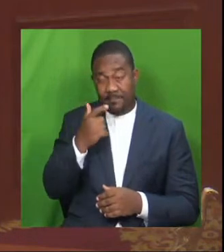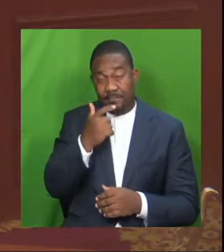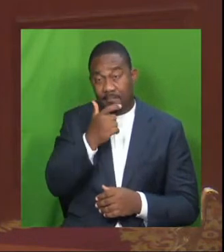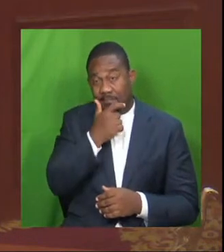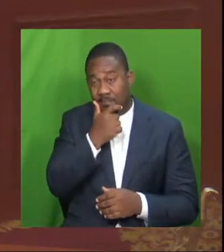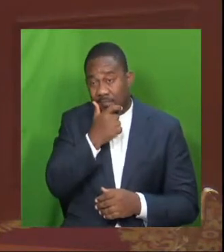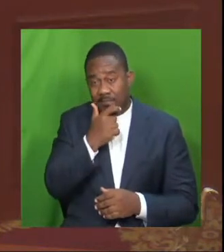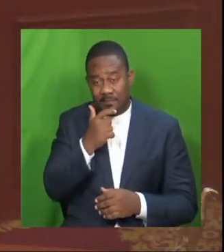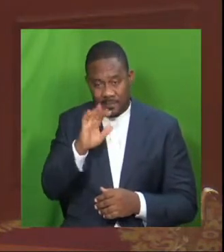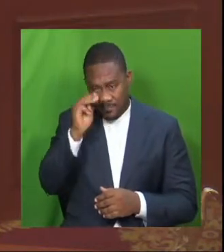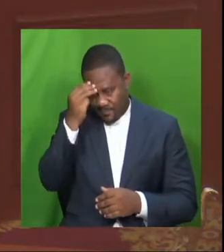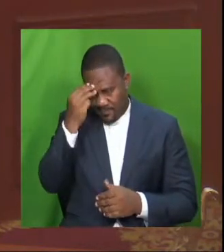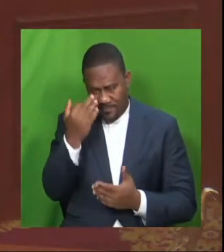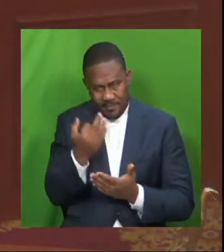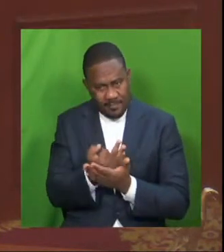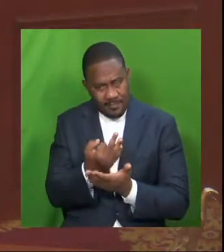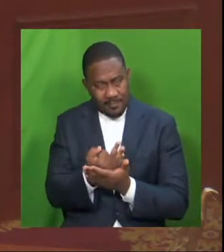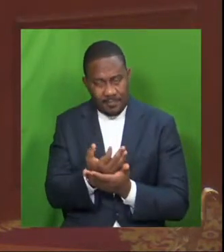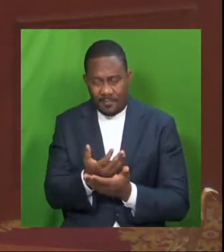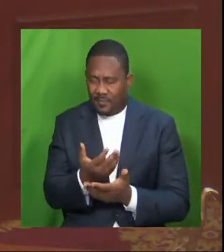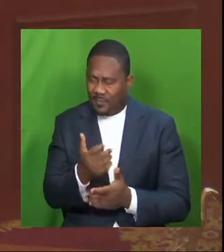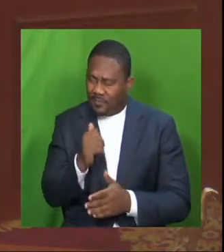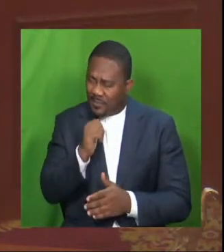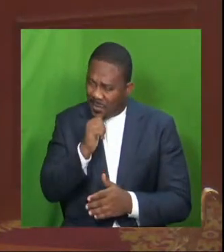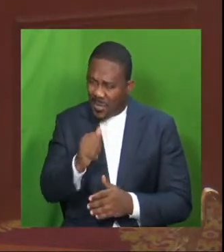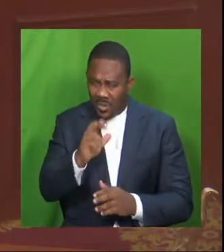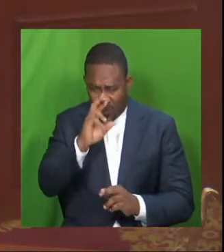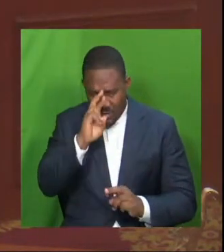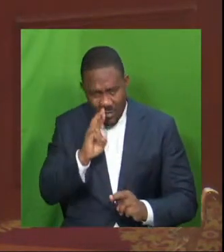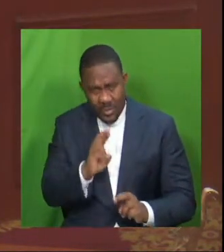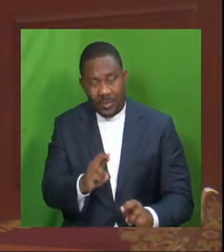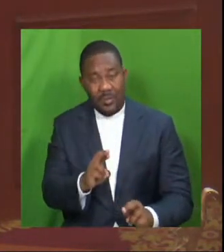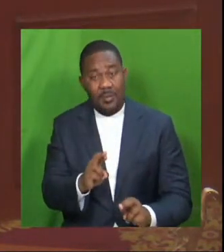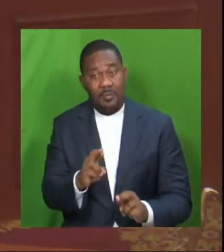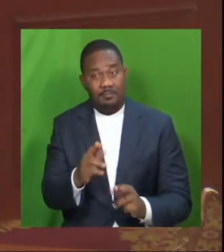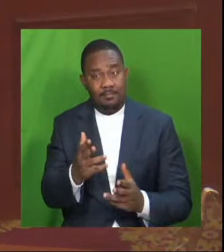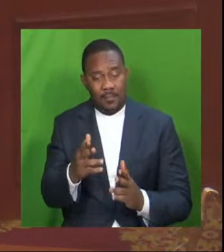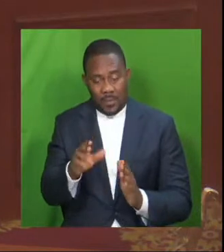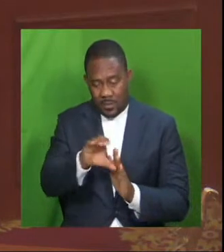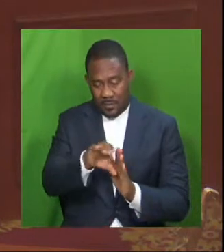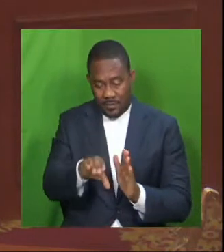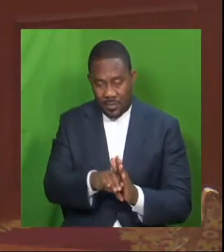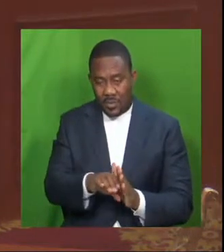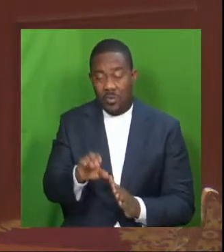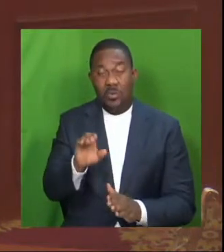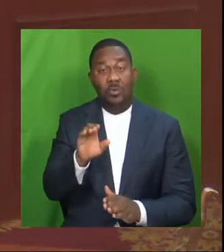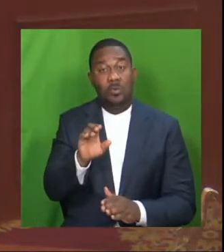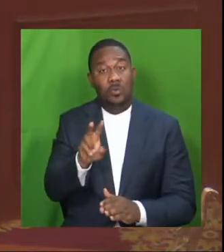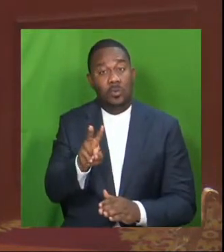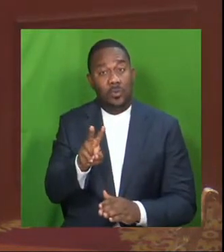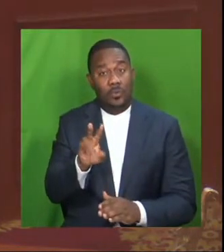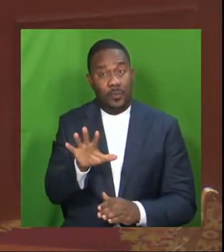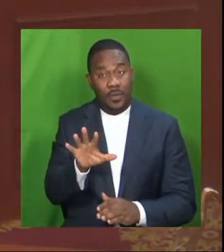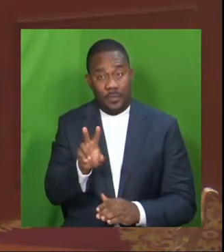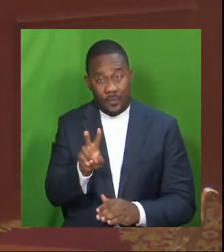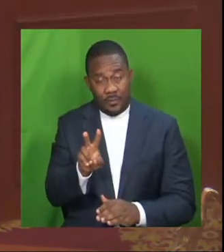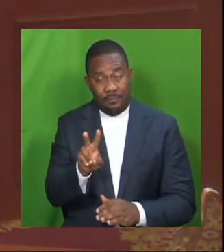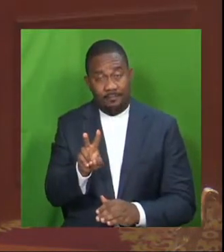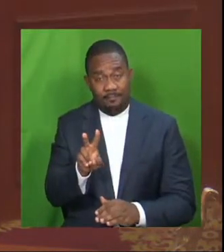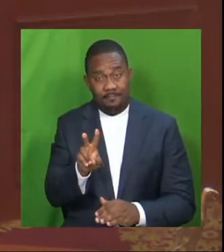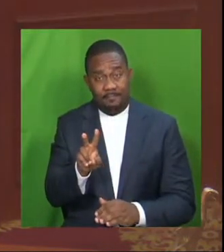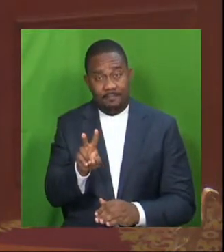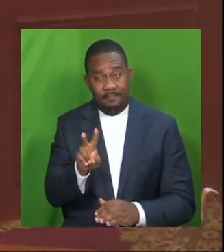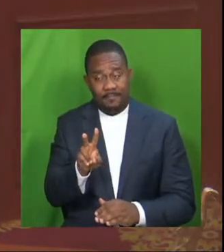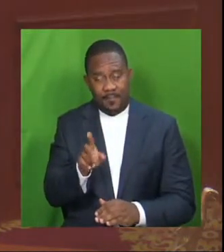of Finance are simply not respecting the provisions of Article 252 of the 1992